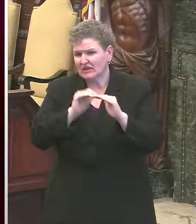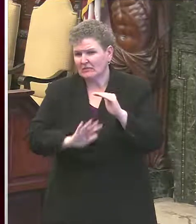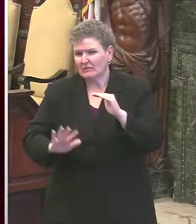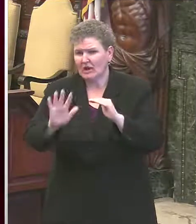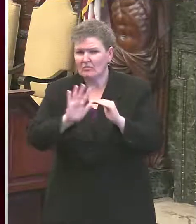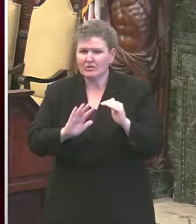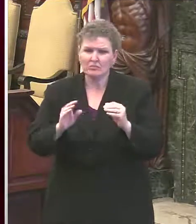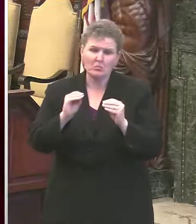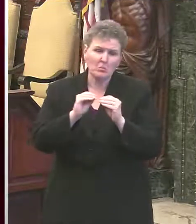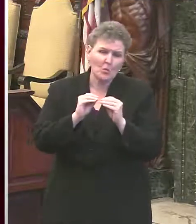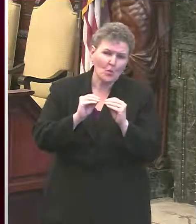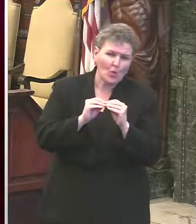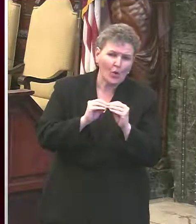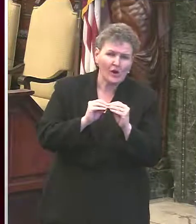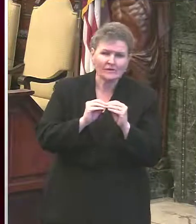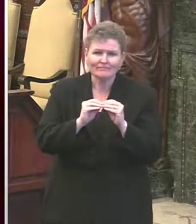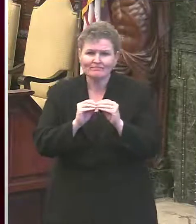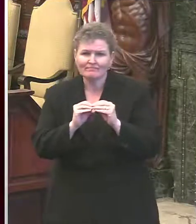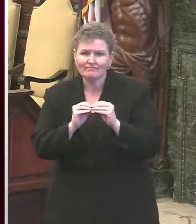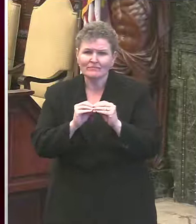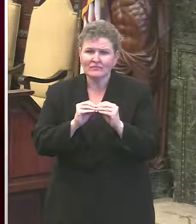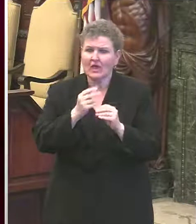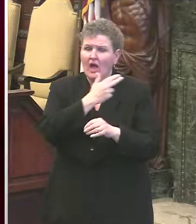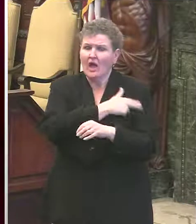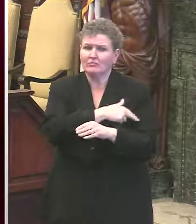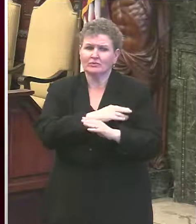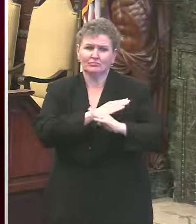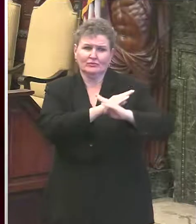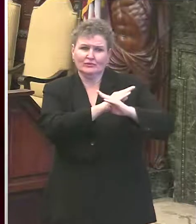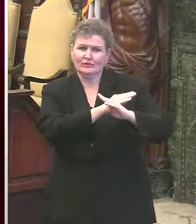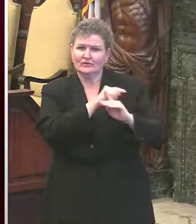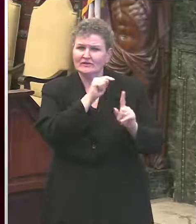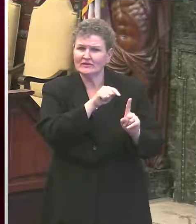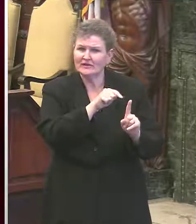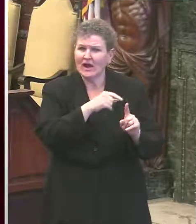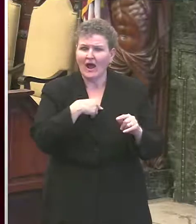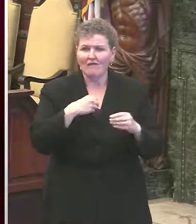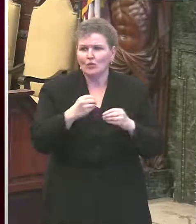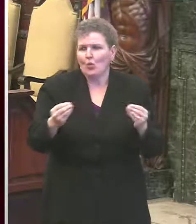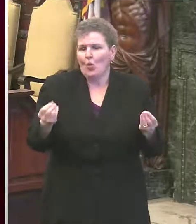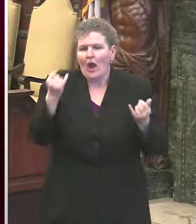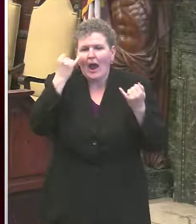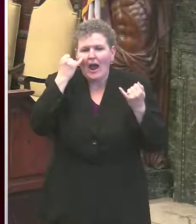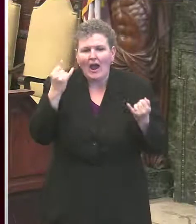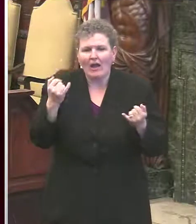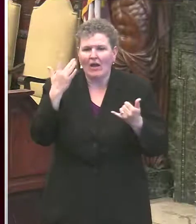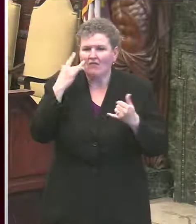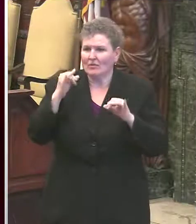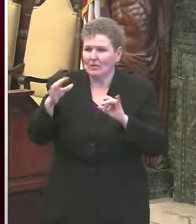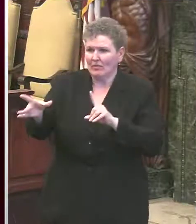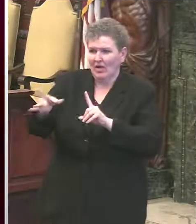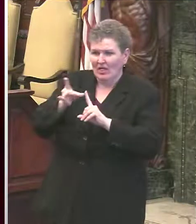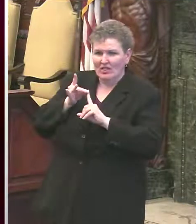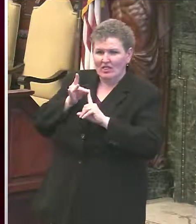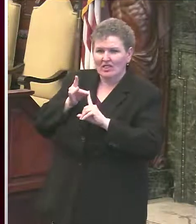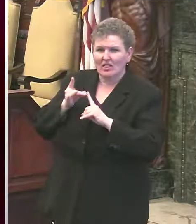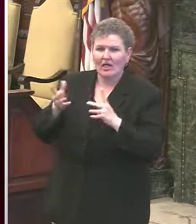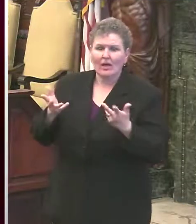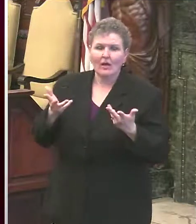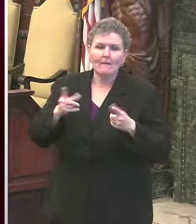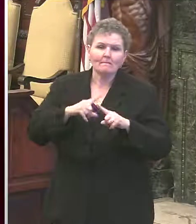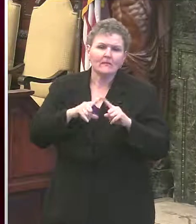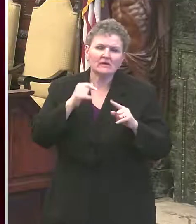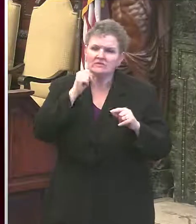in the community than we're aware of? We know that many people who got infected and never came to our attention, never got